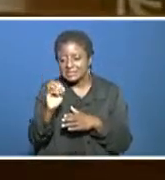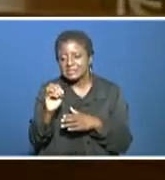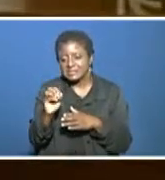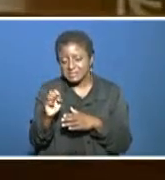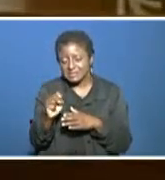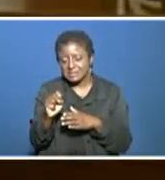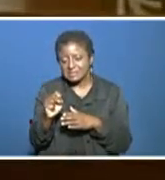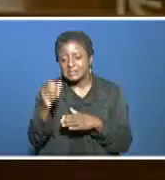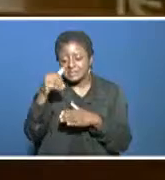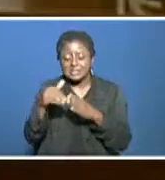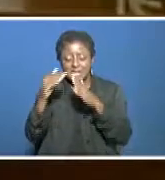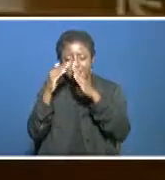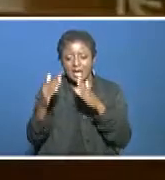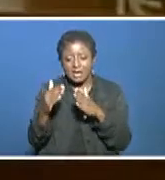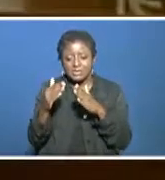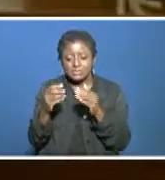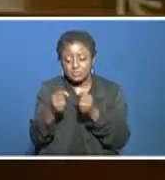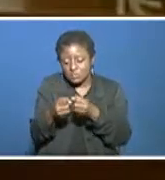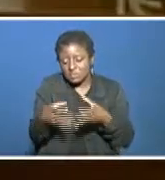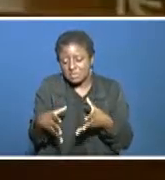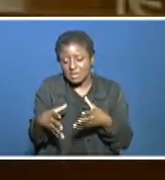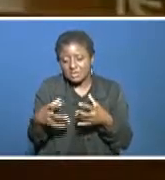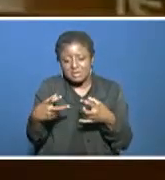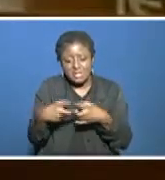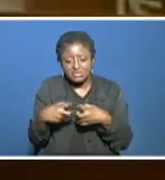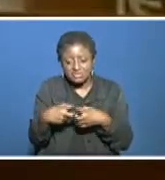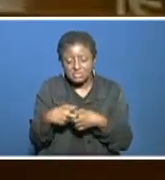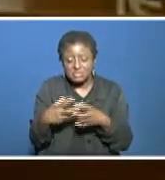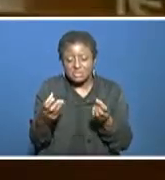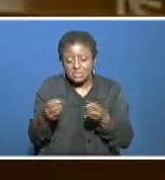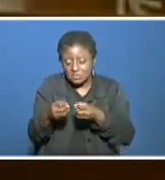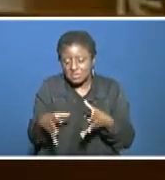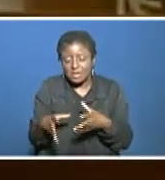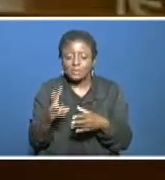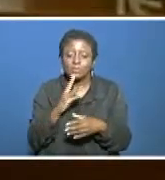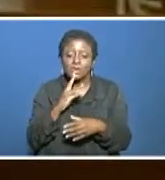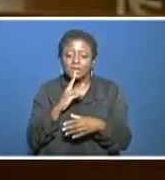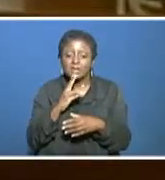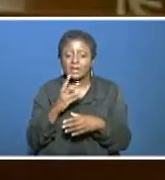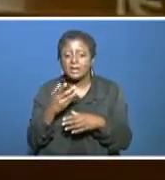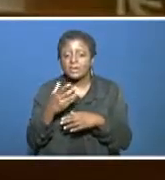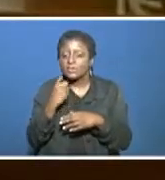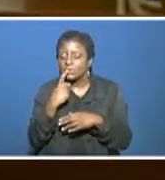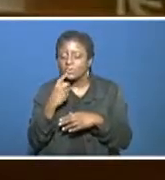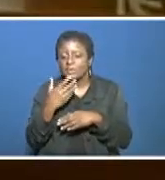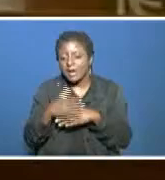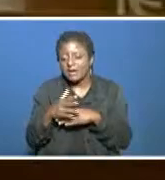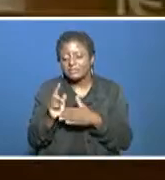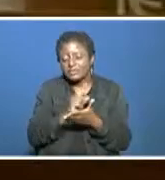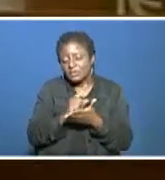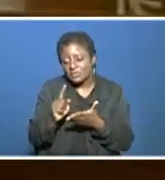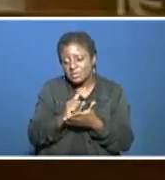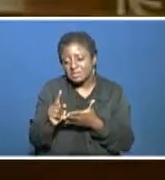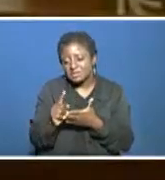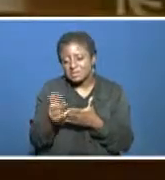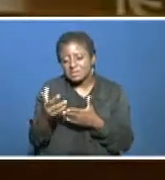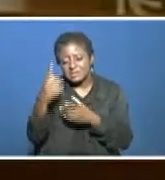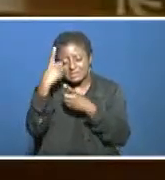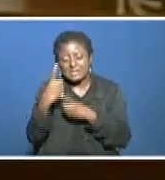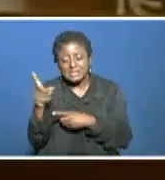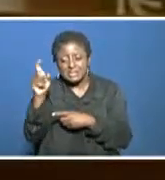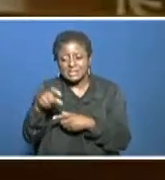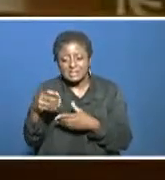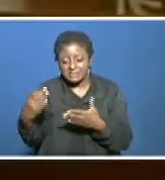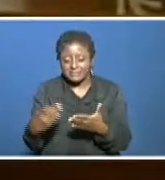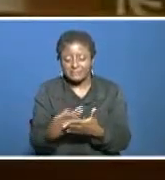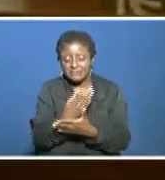electricity, without running water, who after weeks decided that he just needed some fresh air,